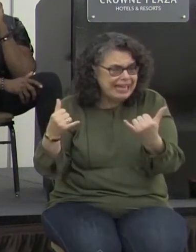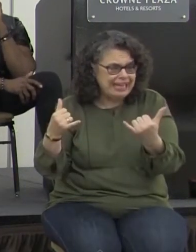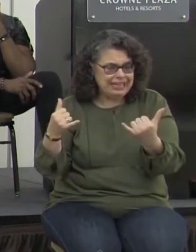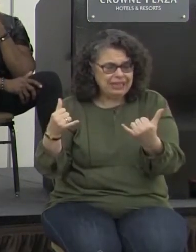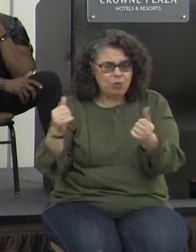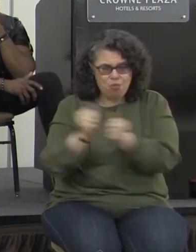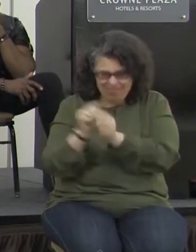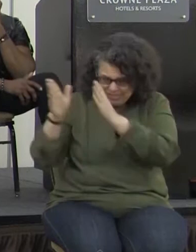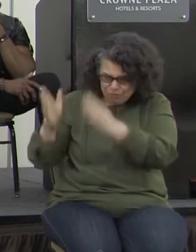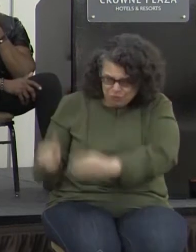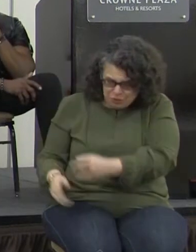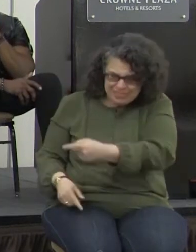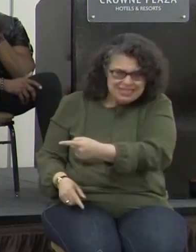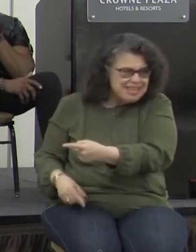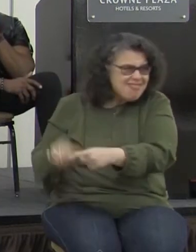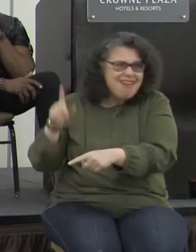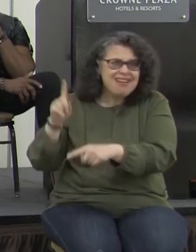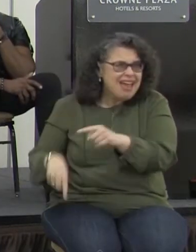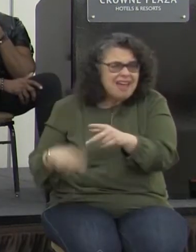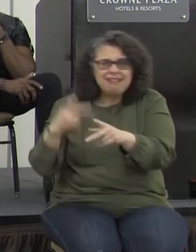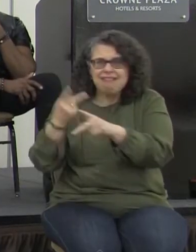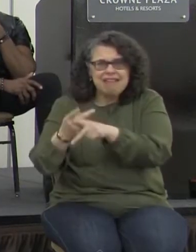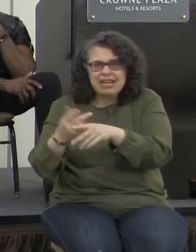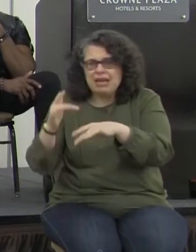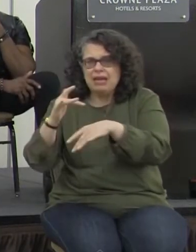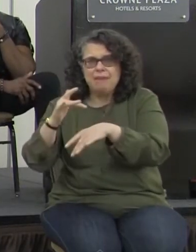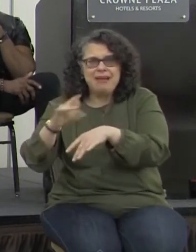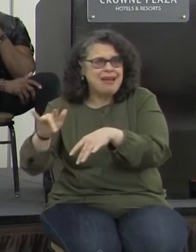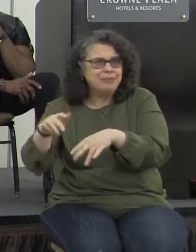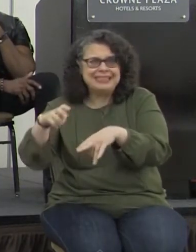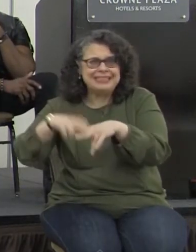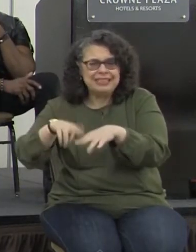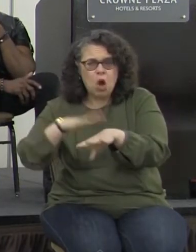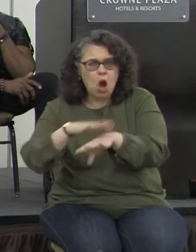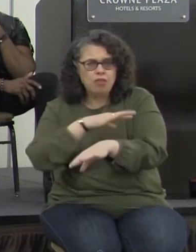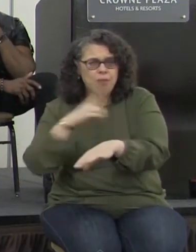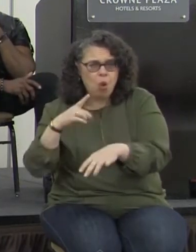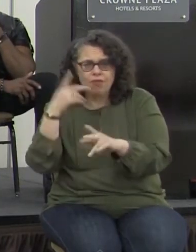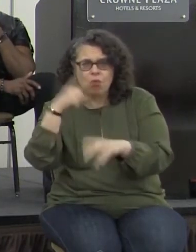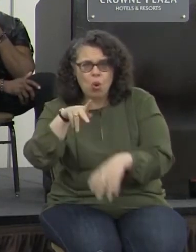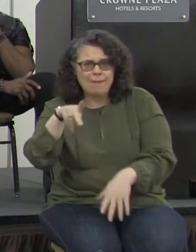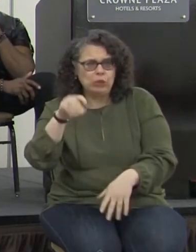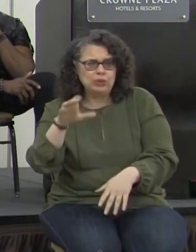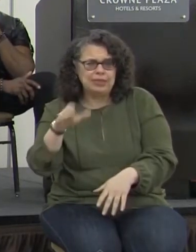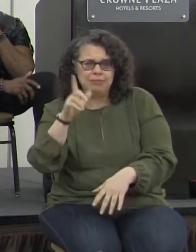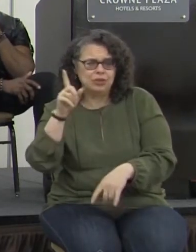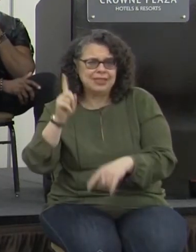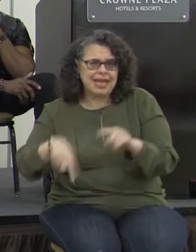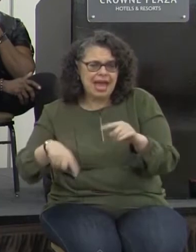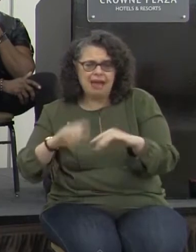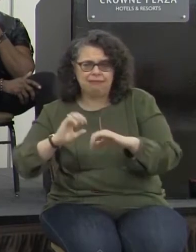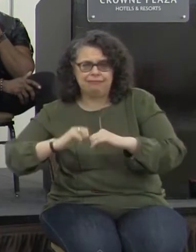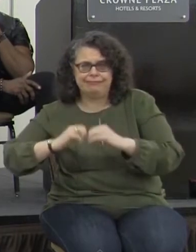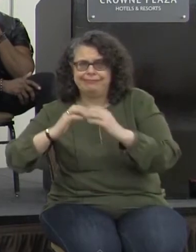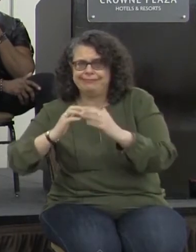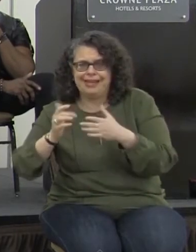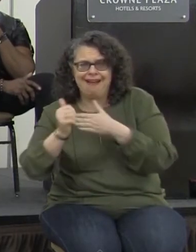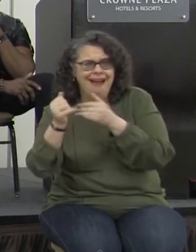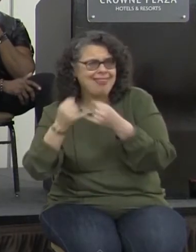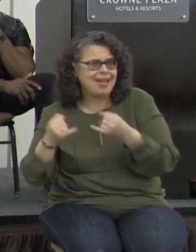person, that they can't hold a seat on the board for a person of color because they can't form any guidelines around